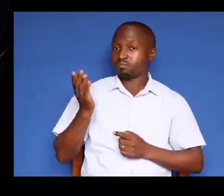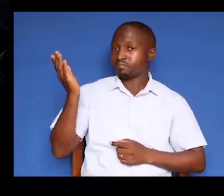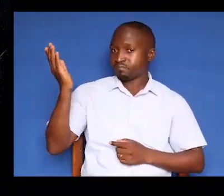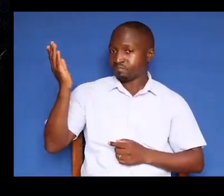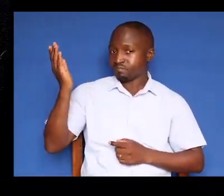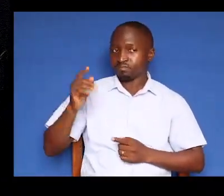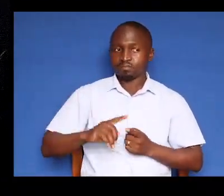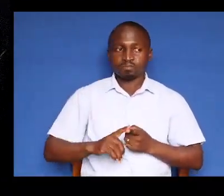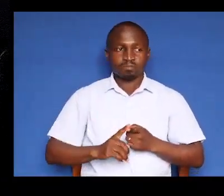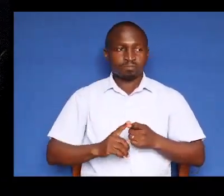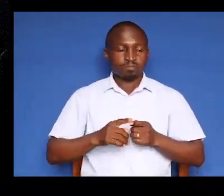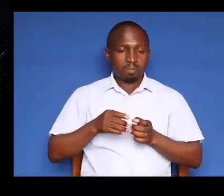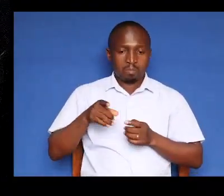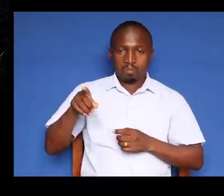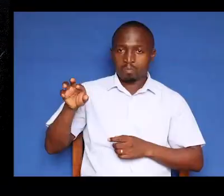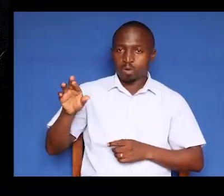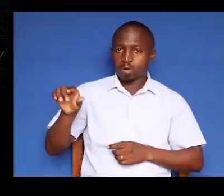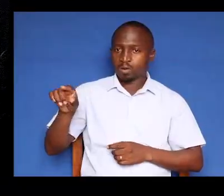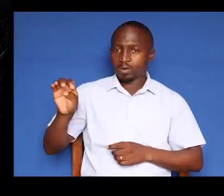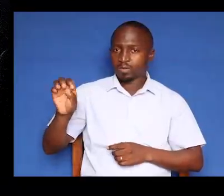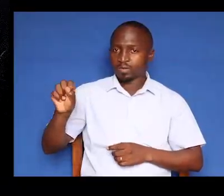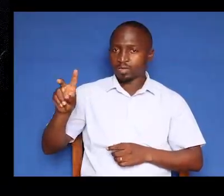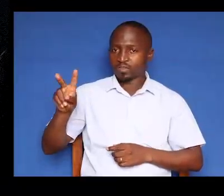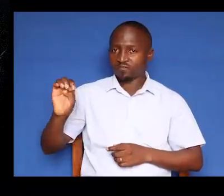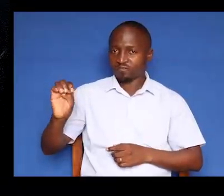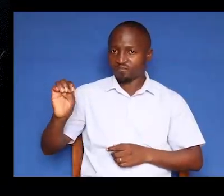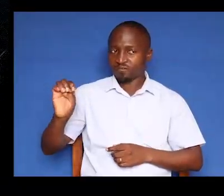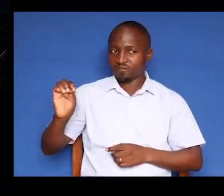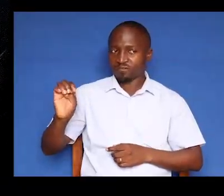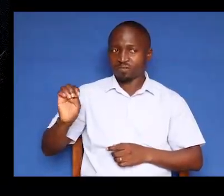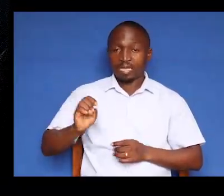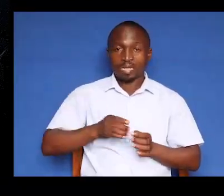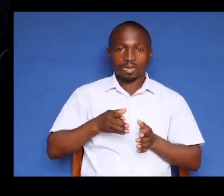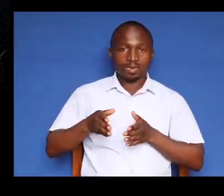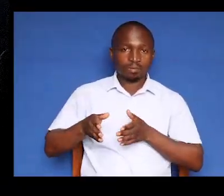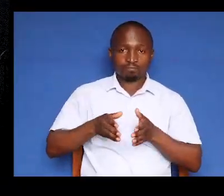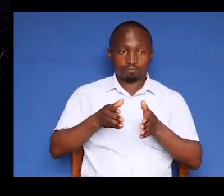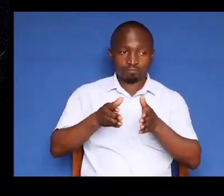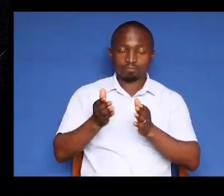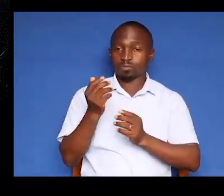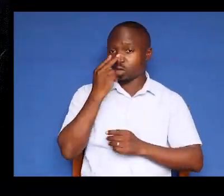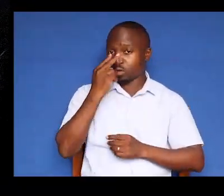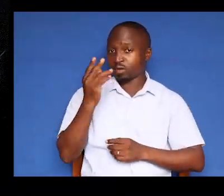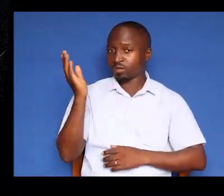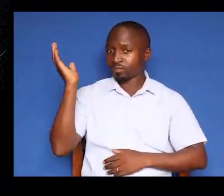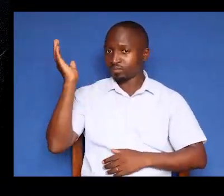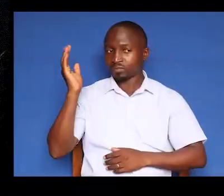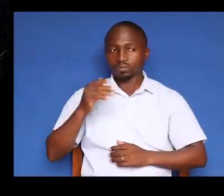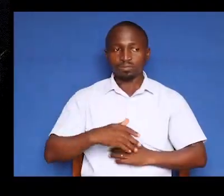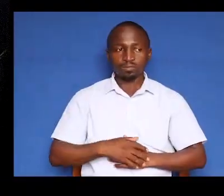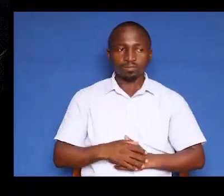this progressive tax system graphically will be seen like this. Will be seen like this. Here we